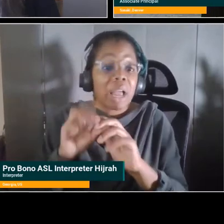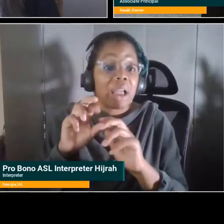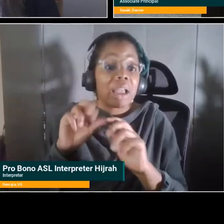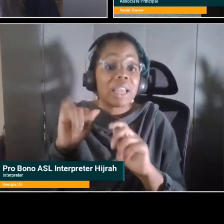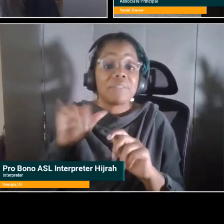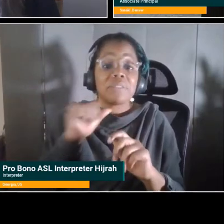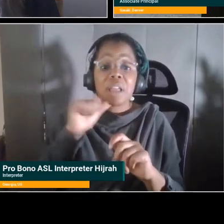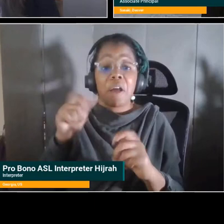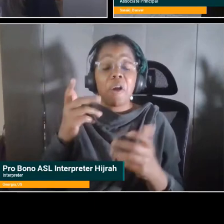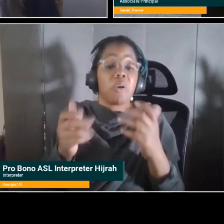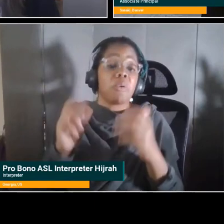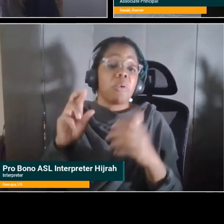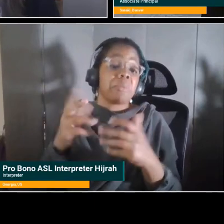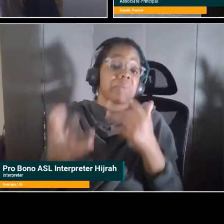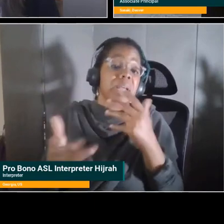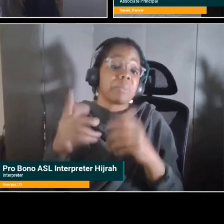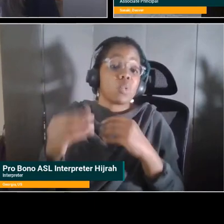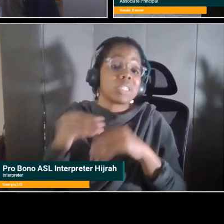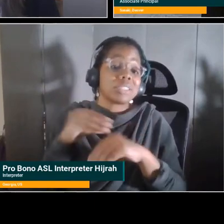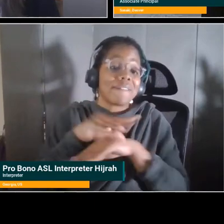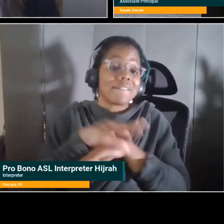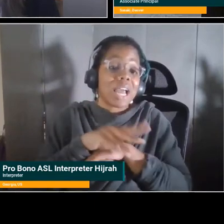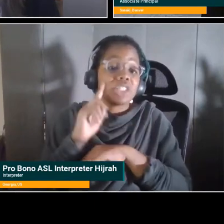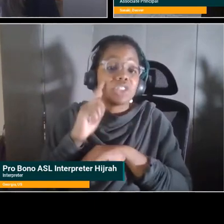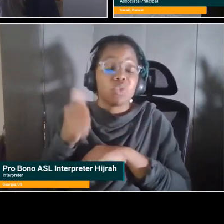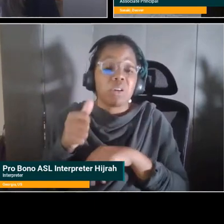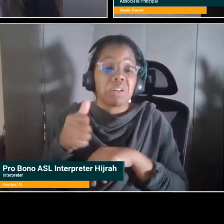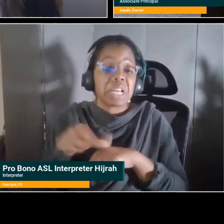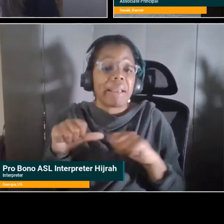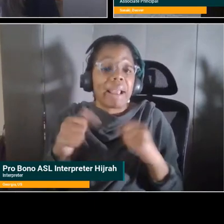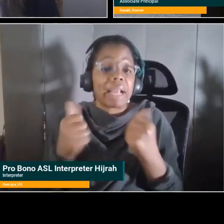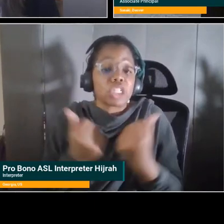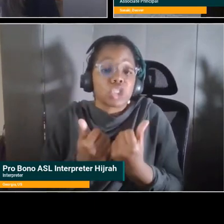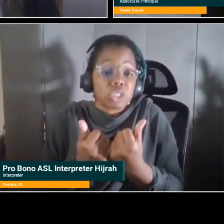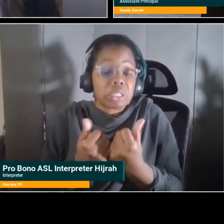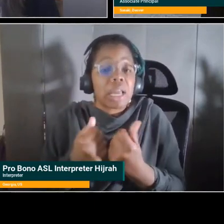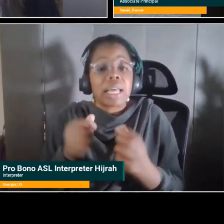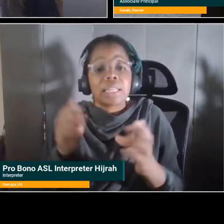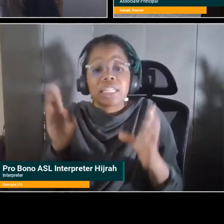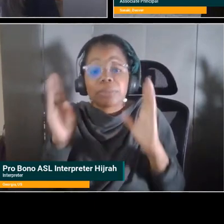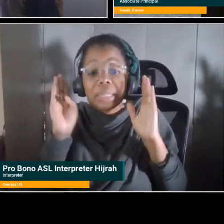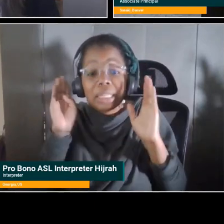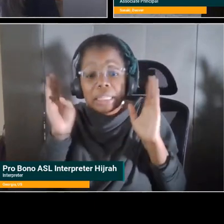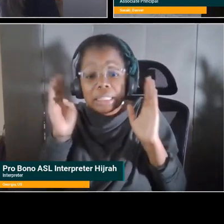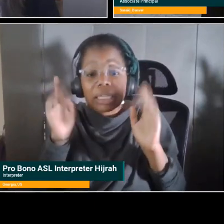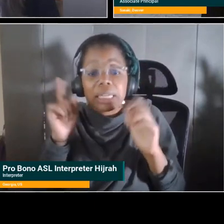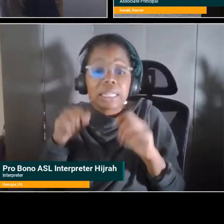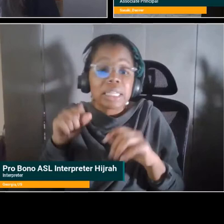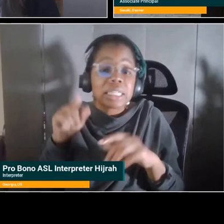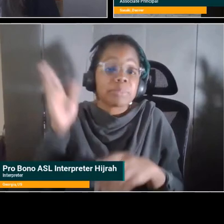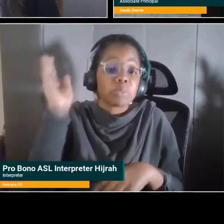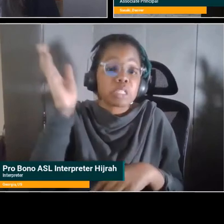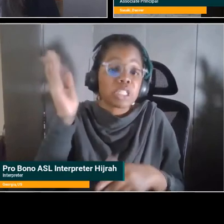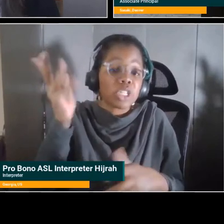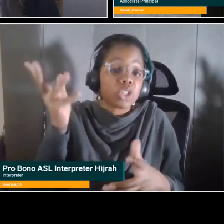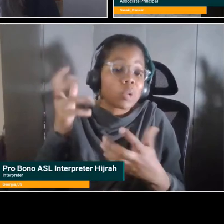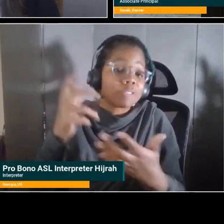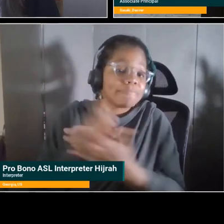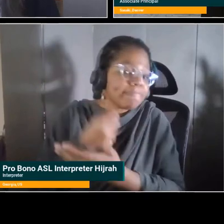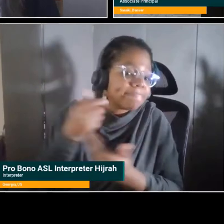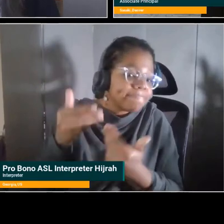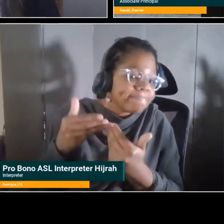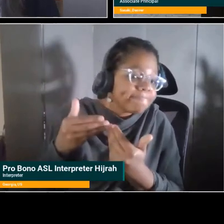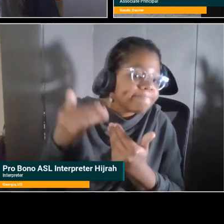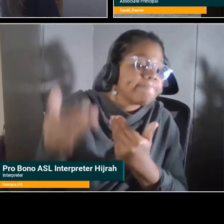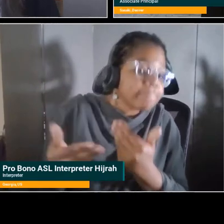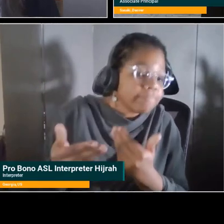some first steps might be for an agency that's been listening into this presentation that wants to, you know, take a step up on